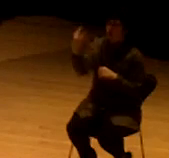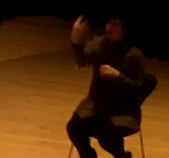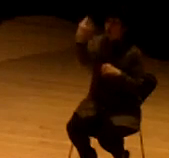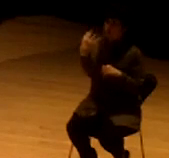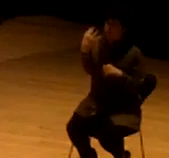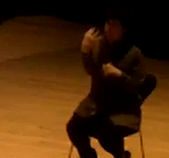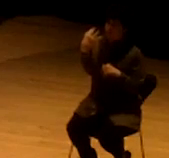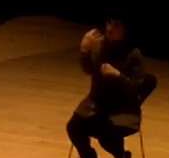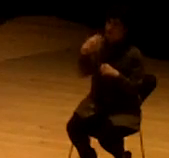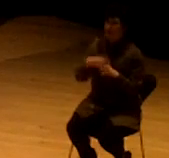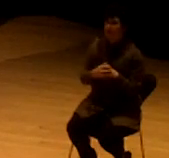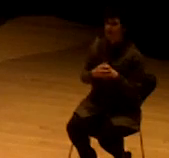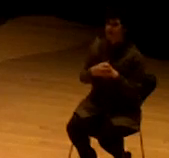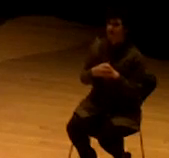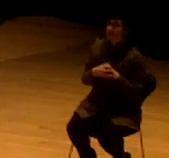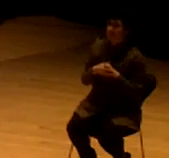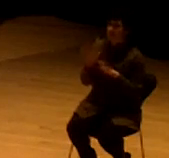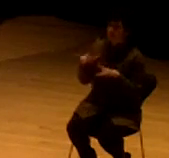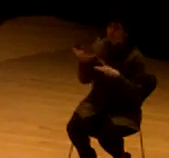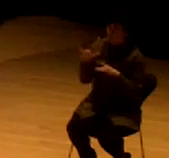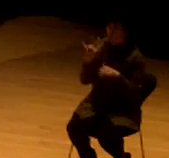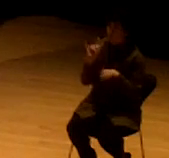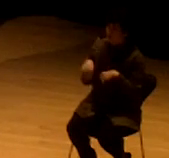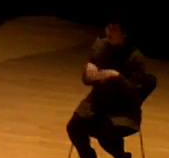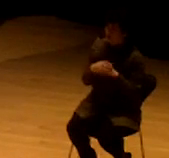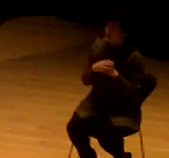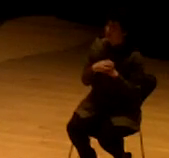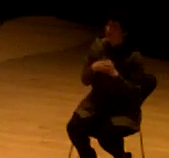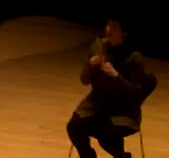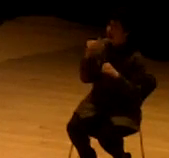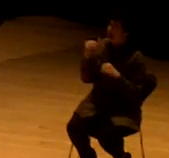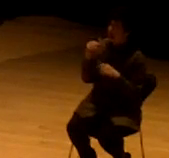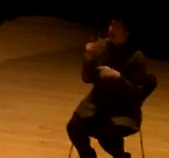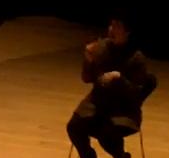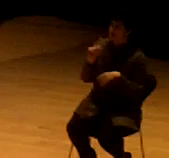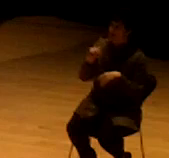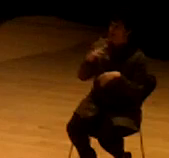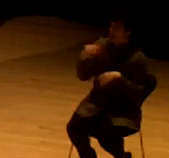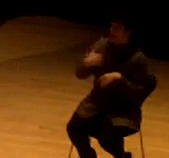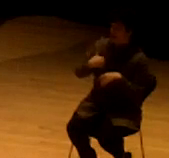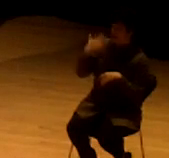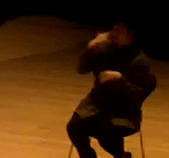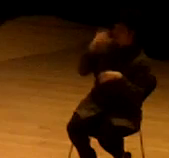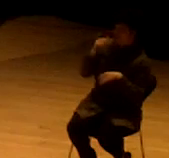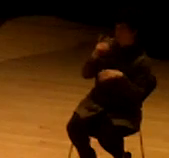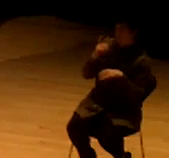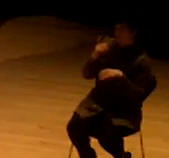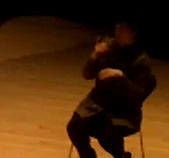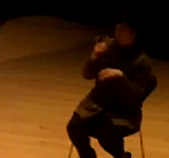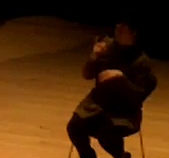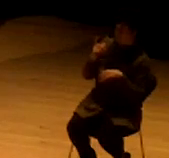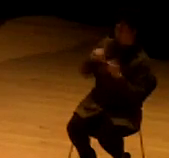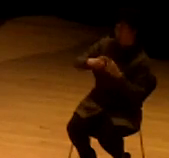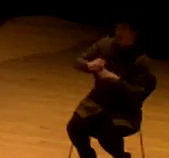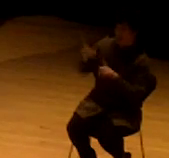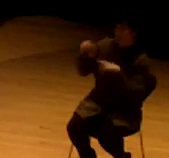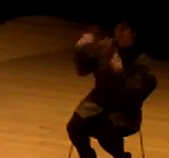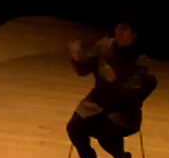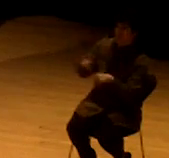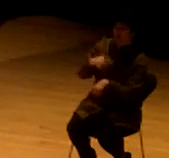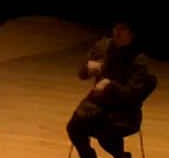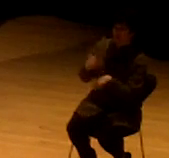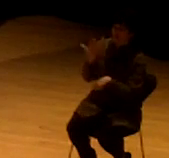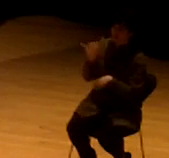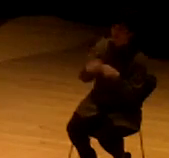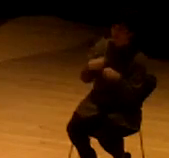happening mm-hmm. in Gregg's body. Mm-hmm. And then Tamar and I have known each other a long time. We did another film together about